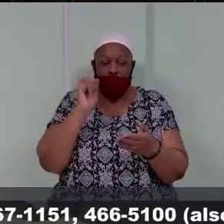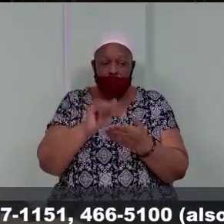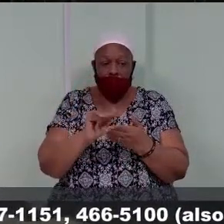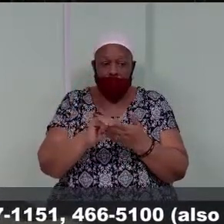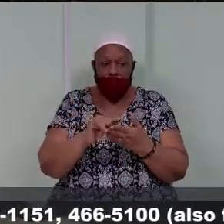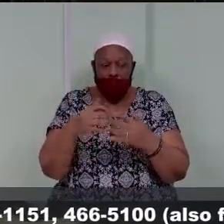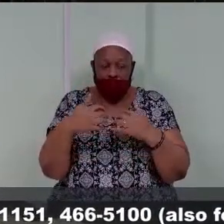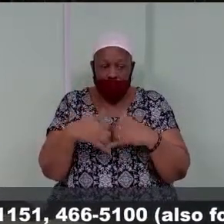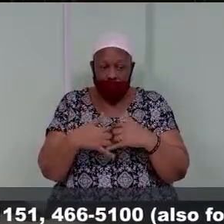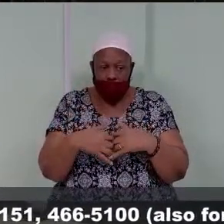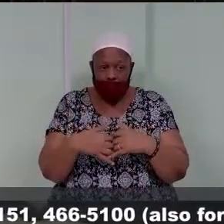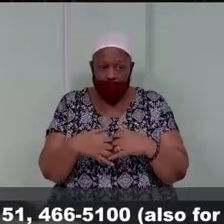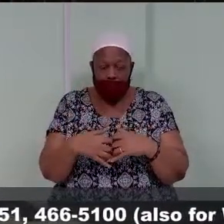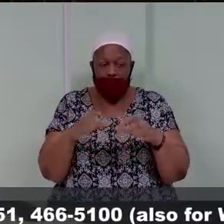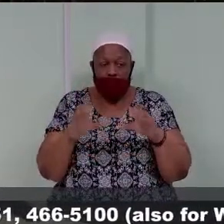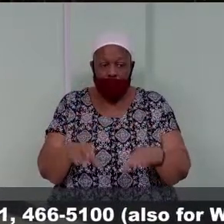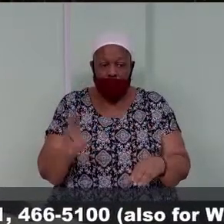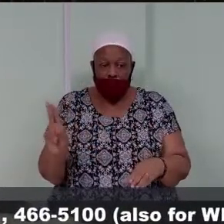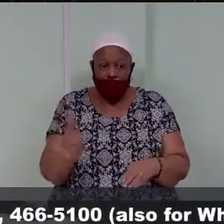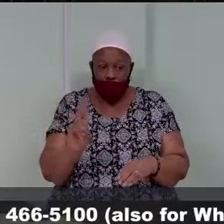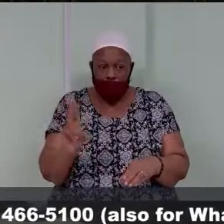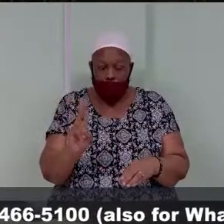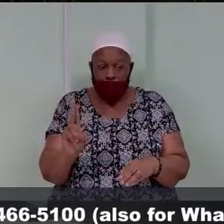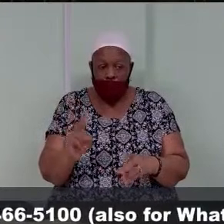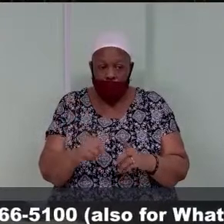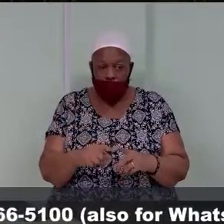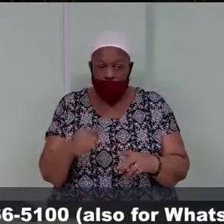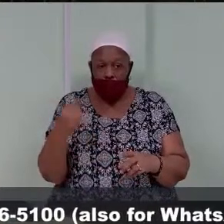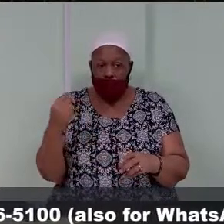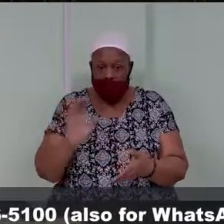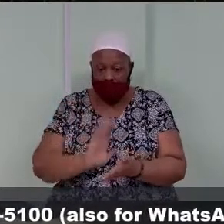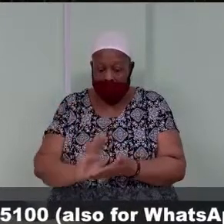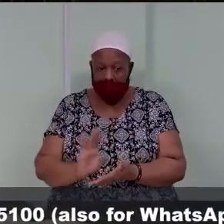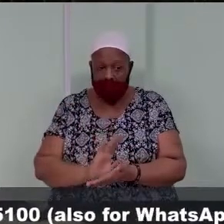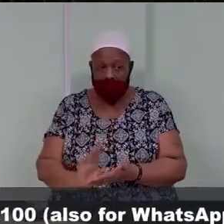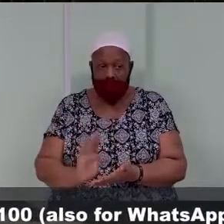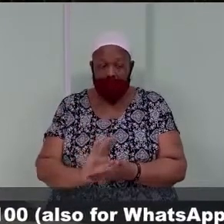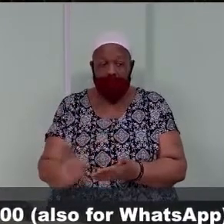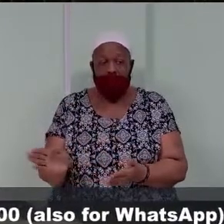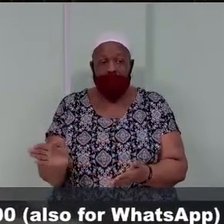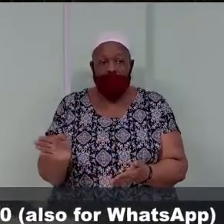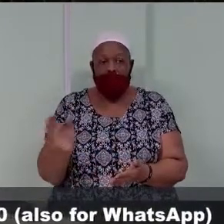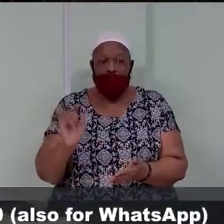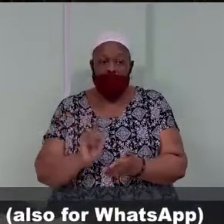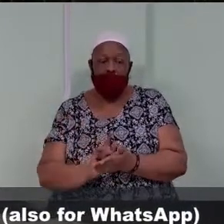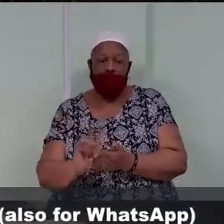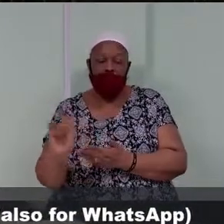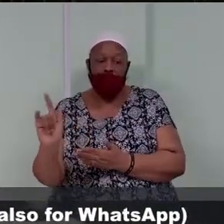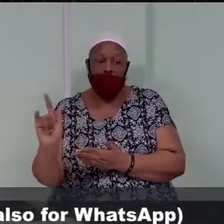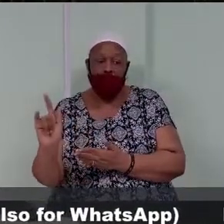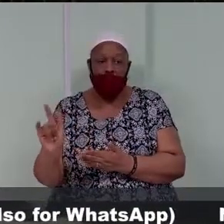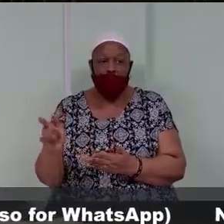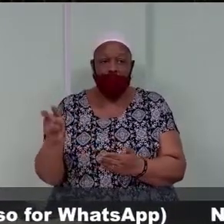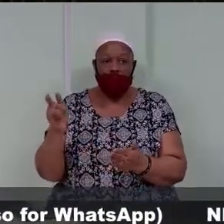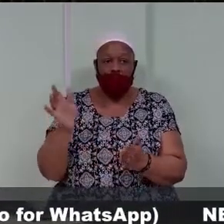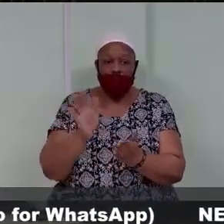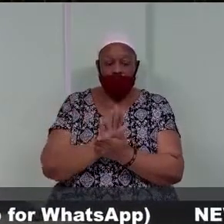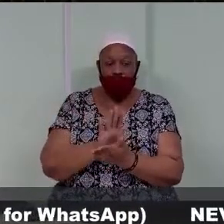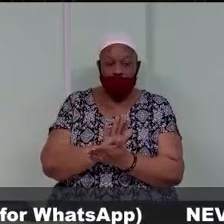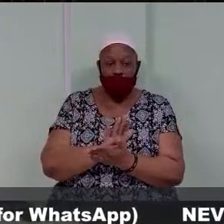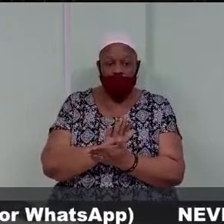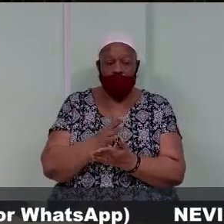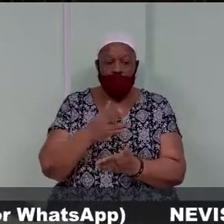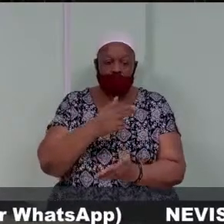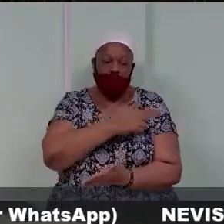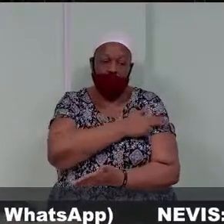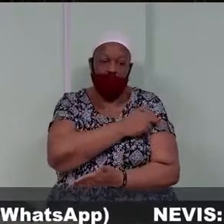hospitals, schools, and restaurants. It can save manpower and disinfect large areas in a